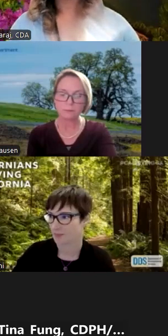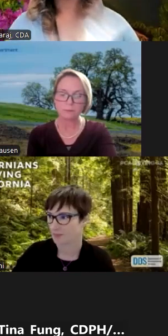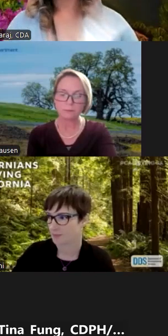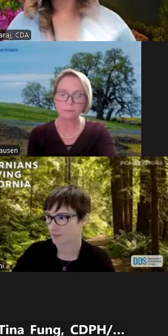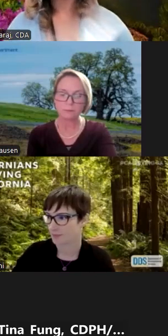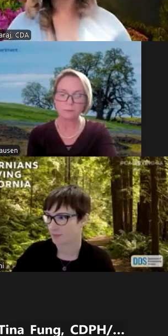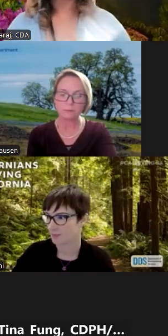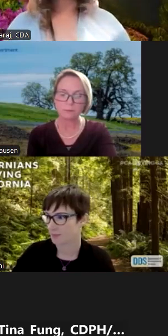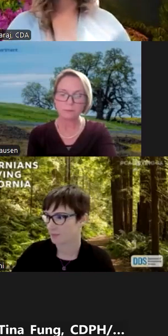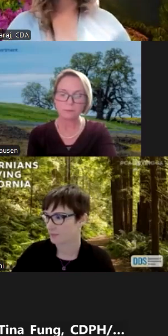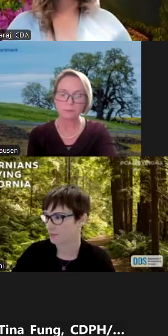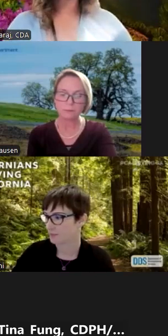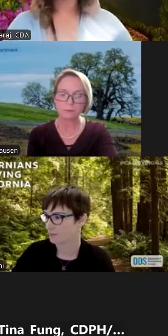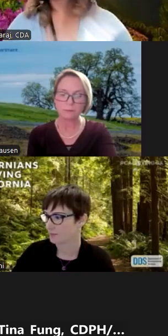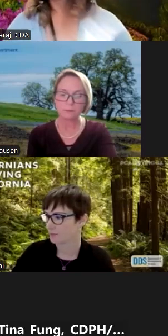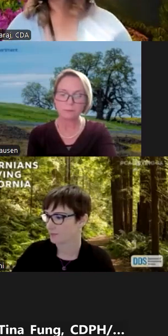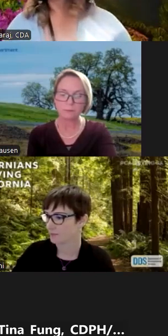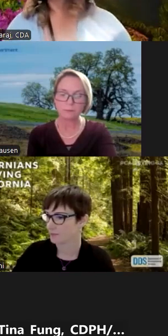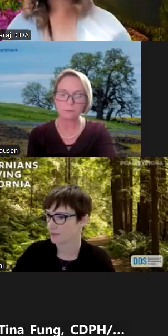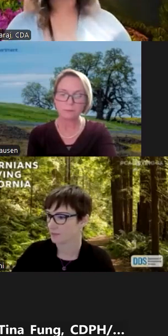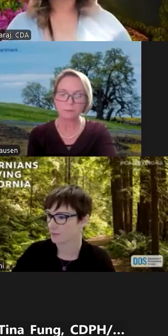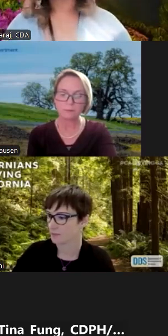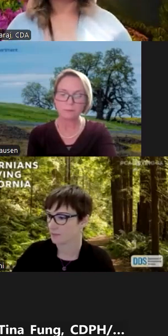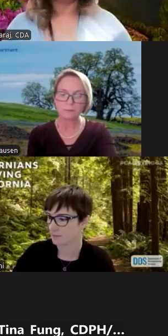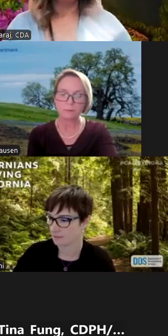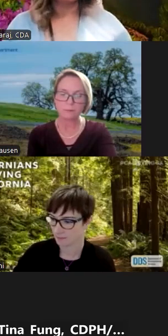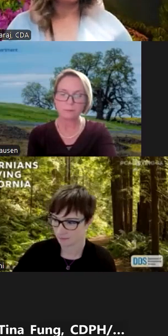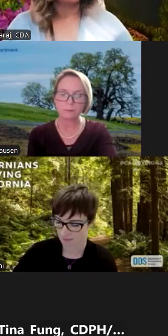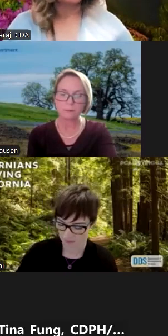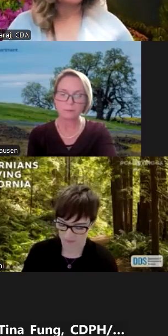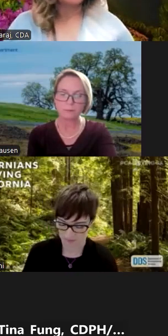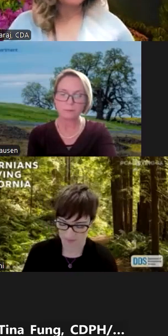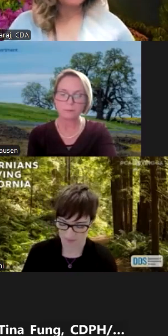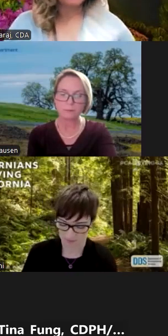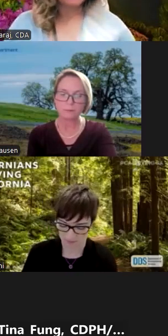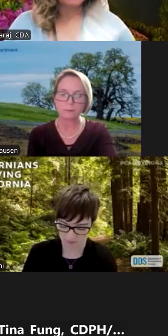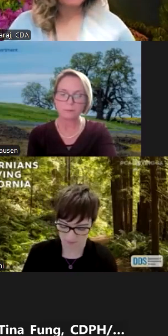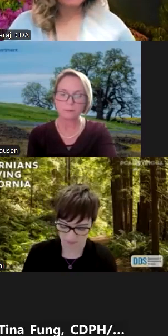folks in the conference room there. No? Okay.